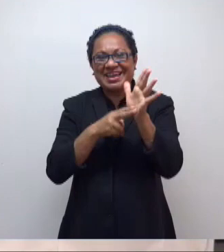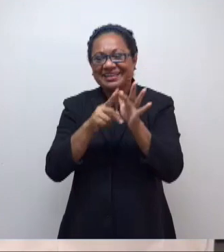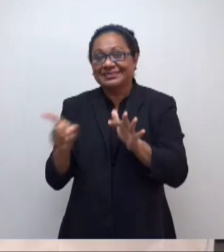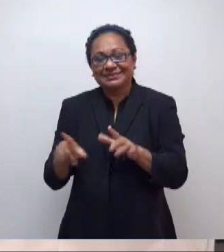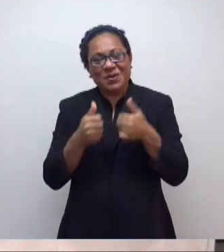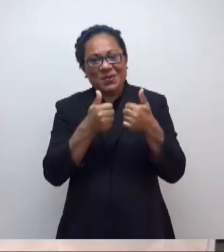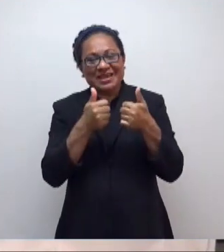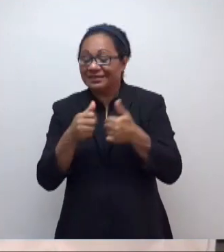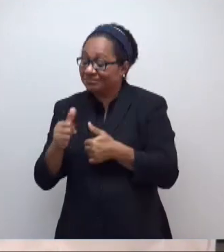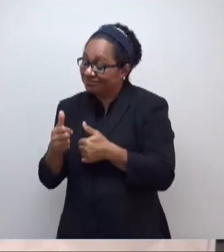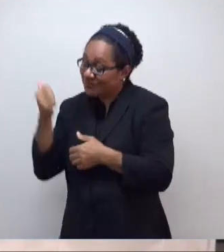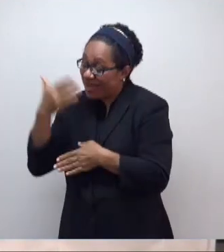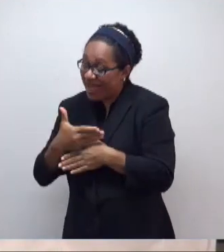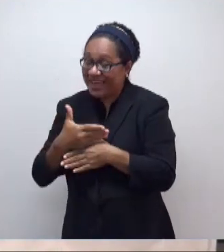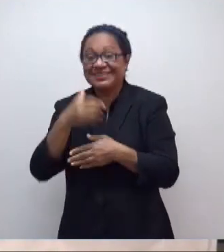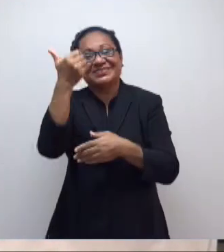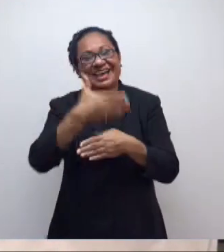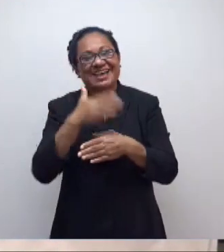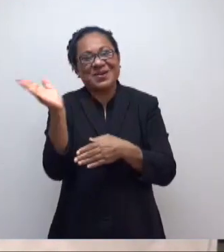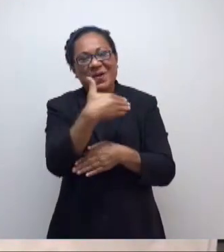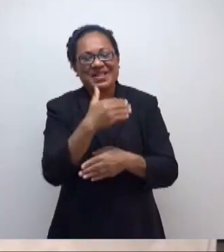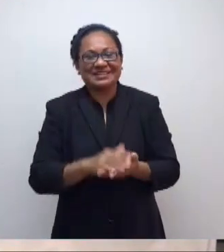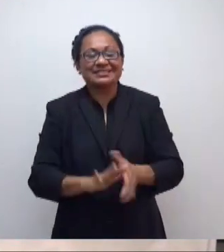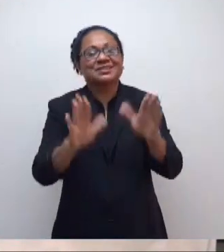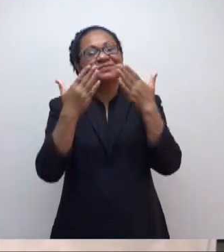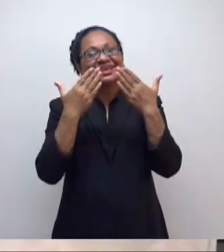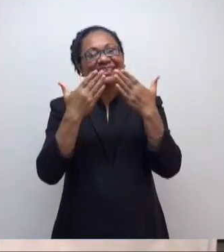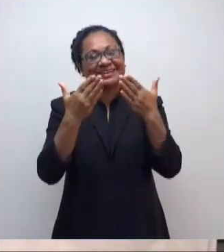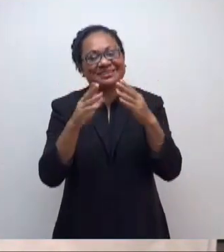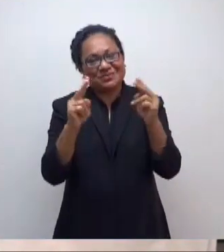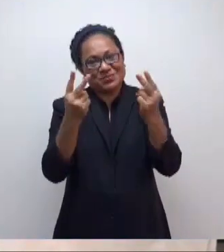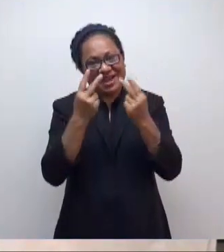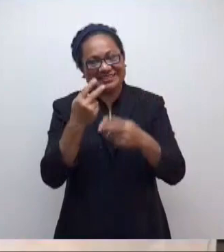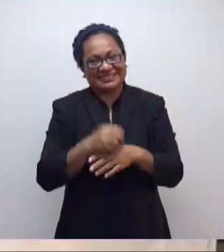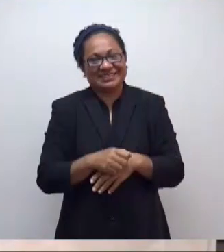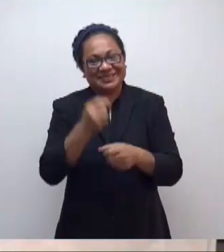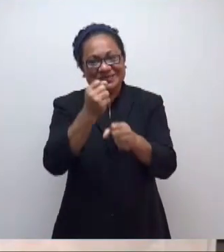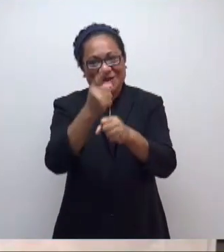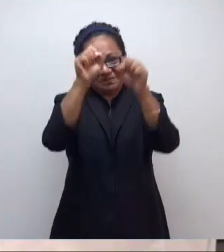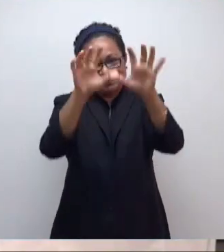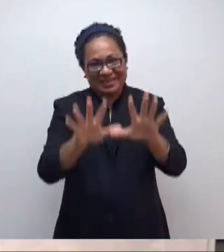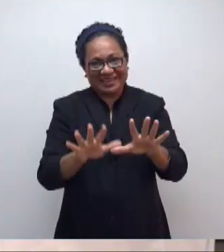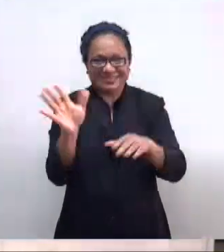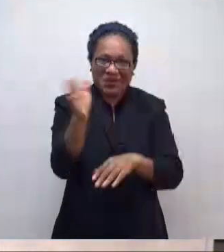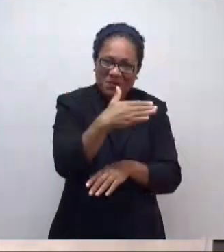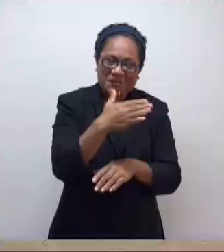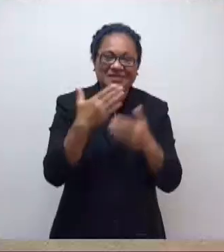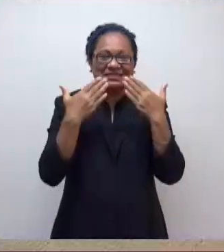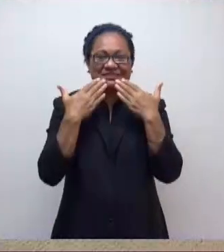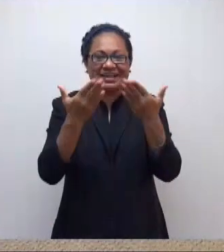Okay. Have a good night. Have a good night, everyone. Thank you for joining us, and God bless you all. Vinaka.